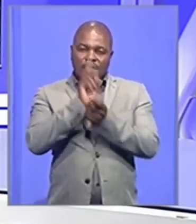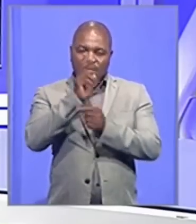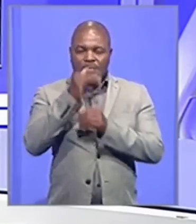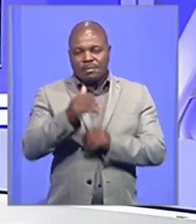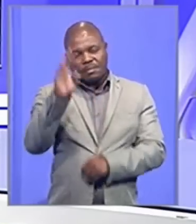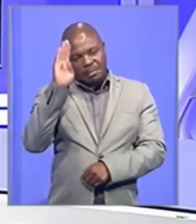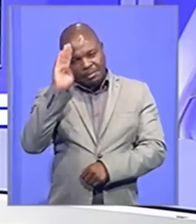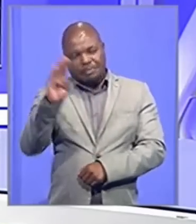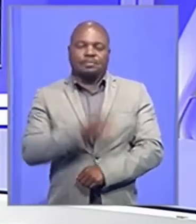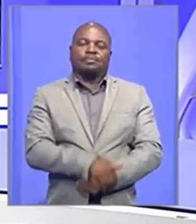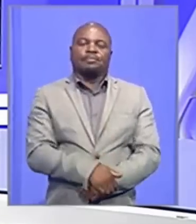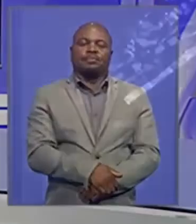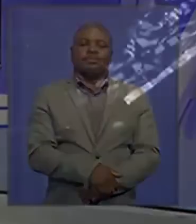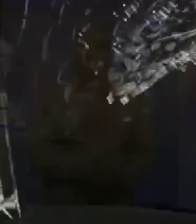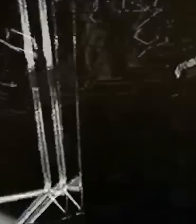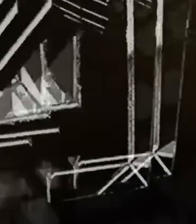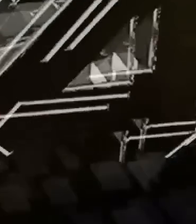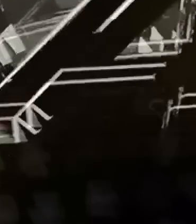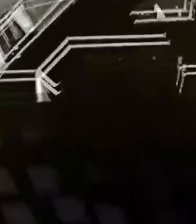sentle.